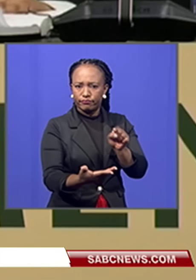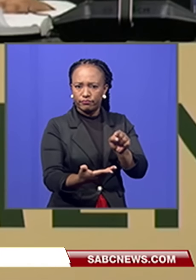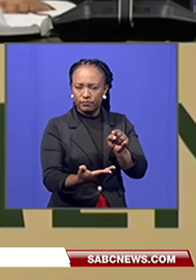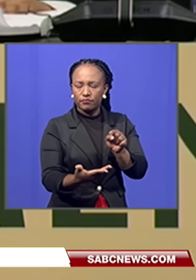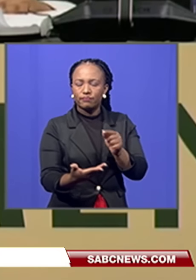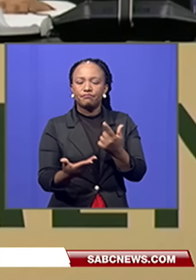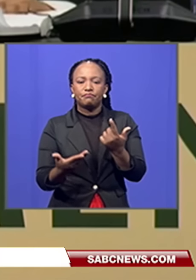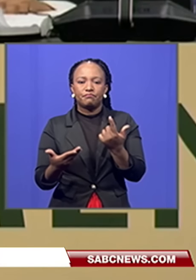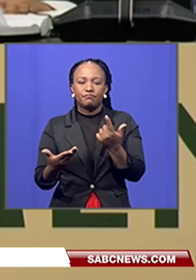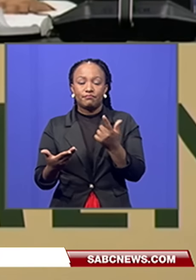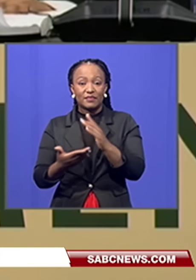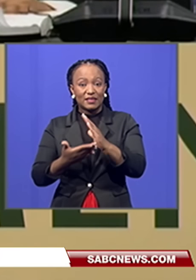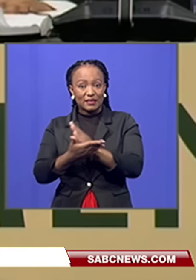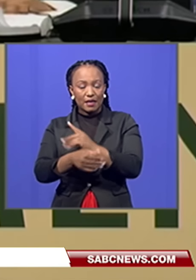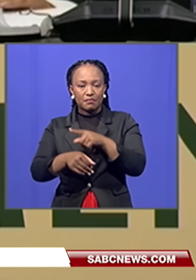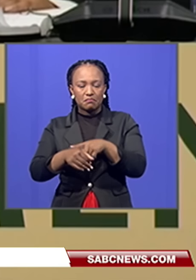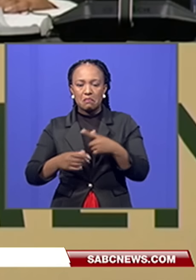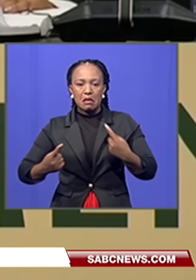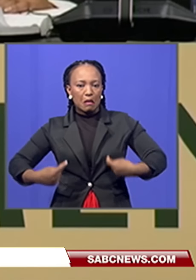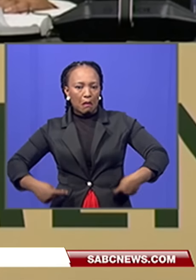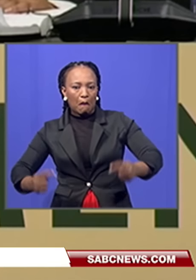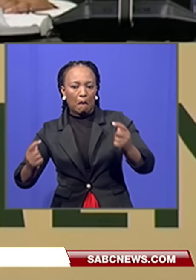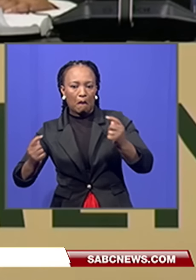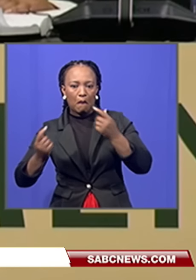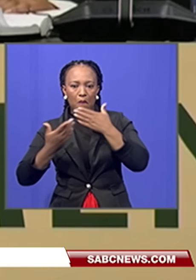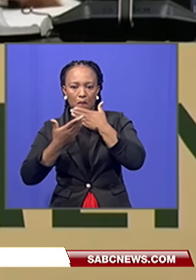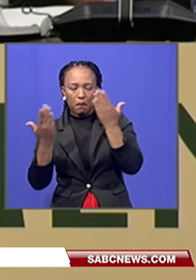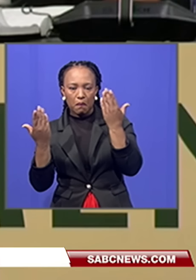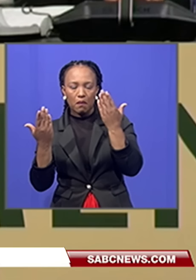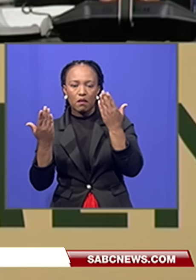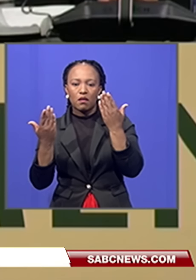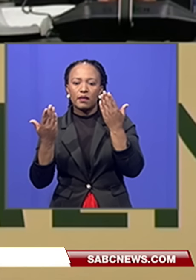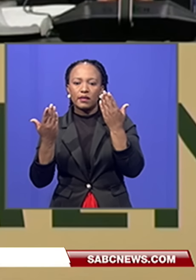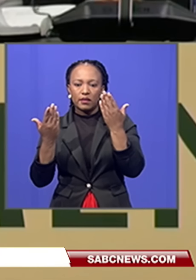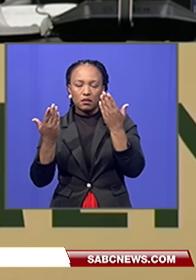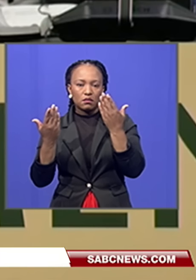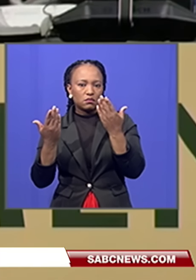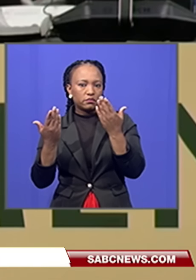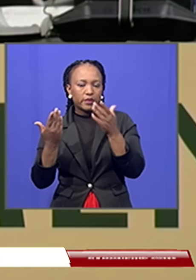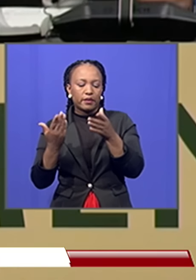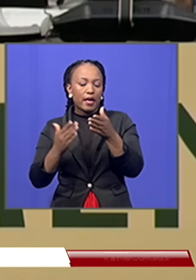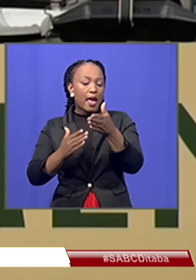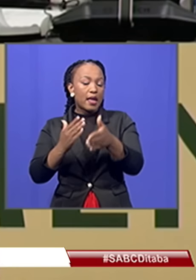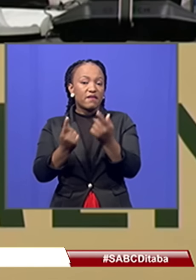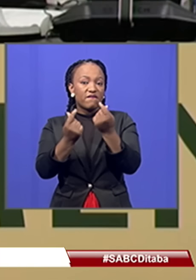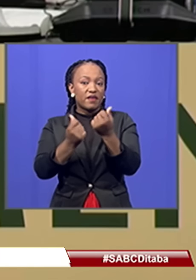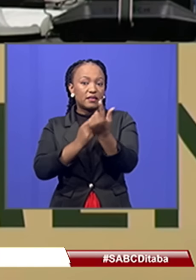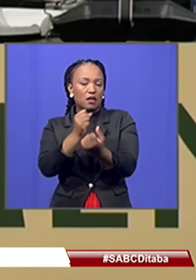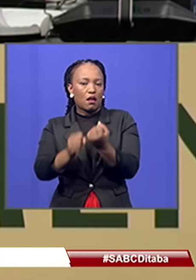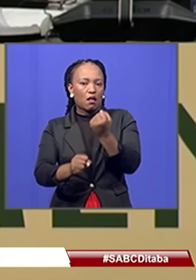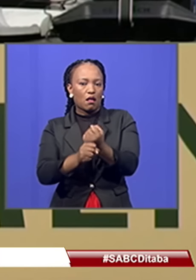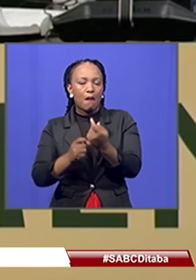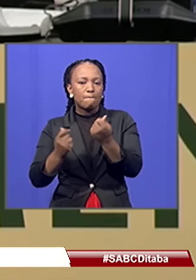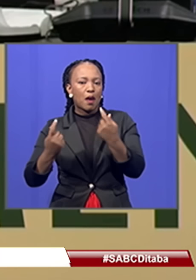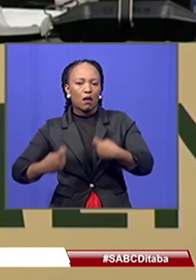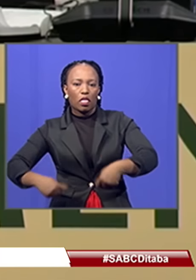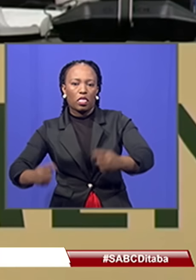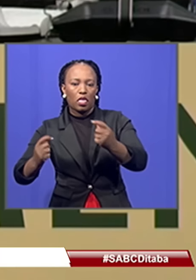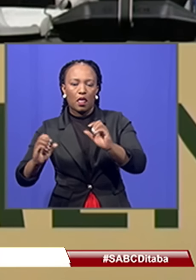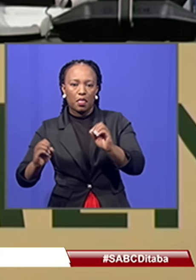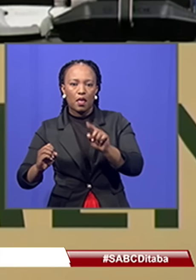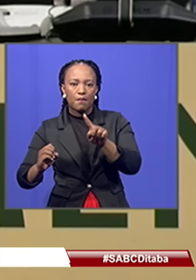and sometimes they don't spend at all, and come end of the financial year, the money has to